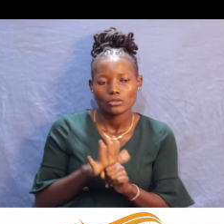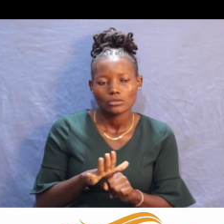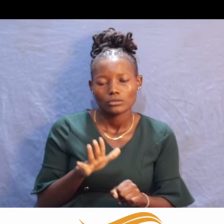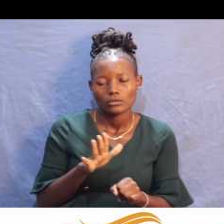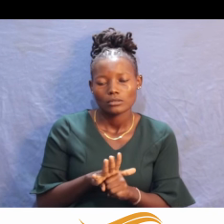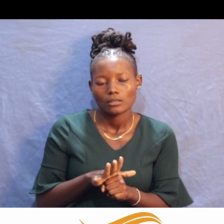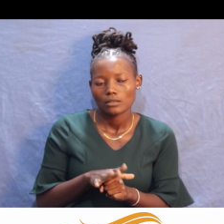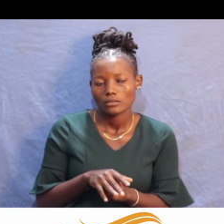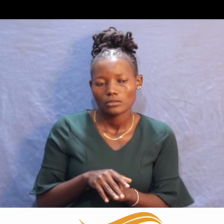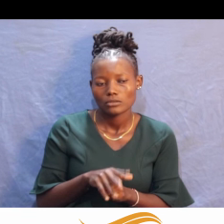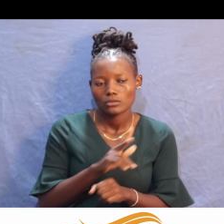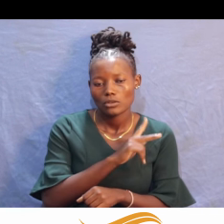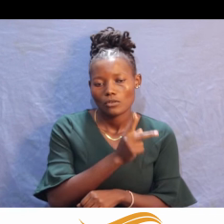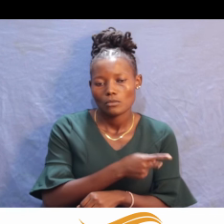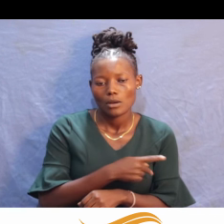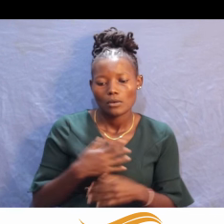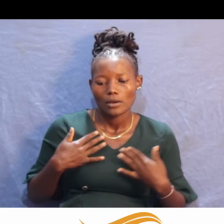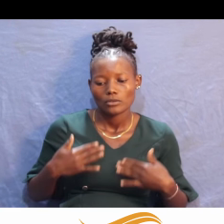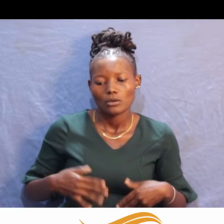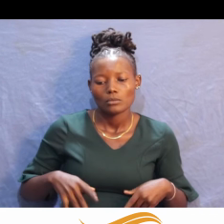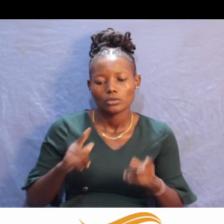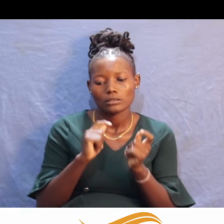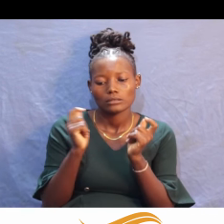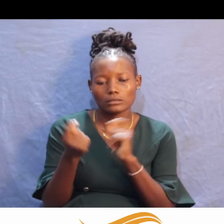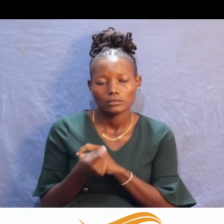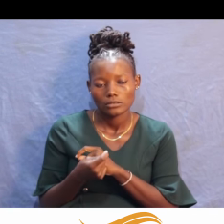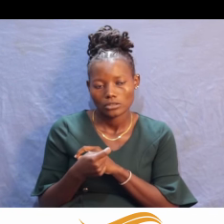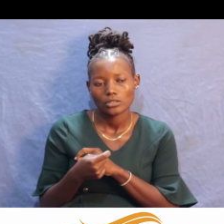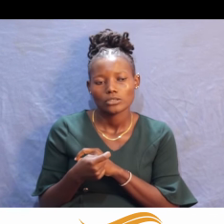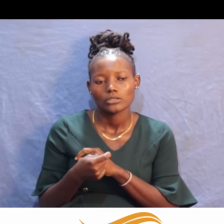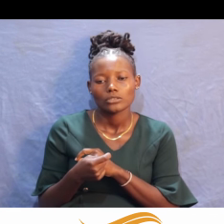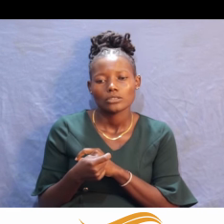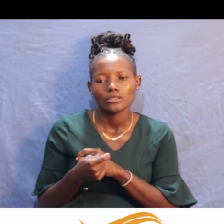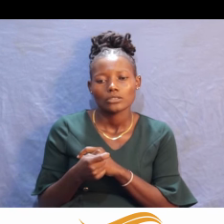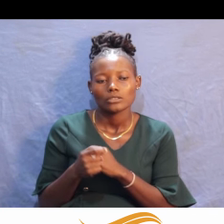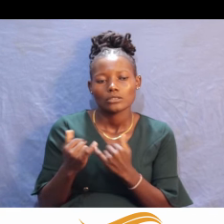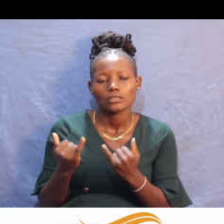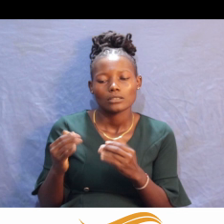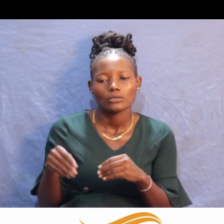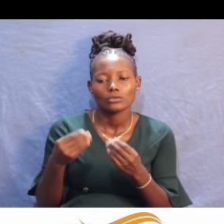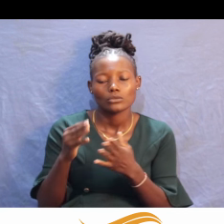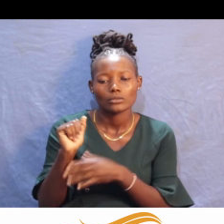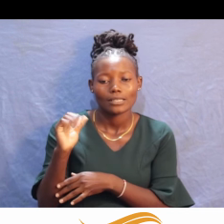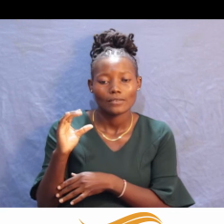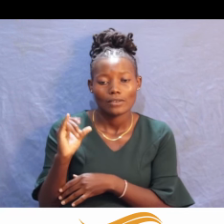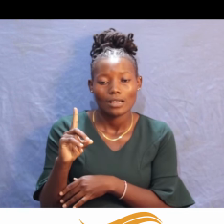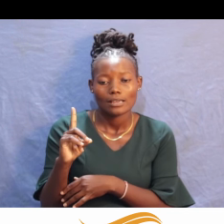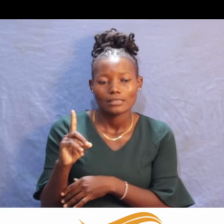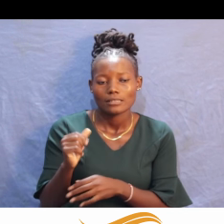aware that your body is shifting its metabolism to produce this acid